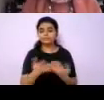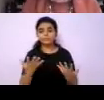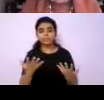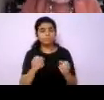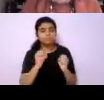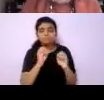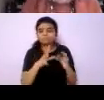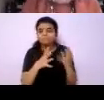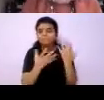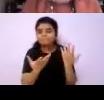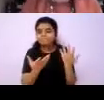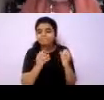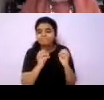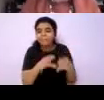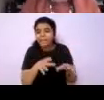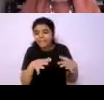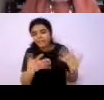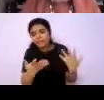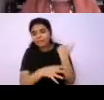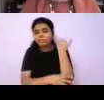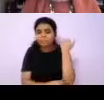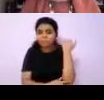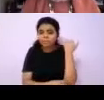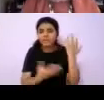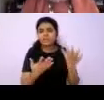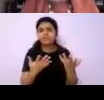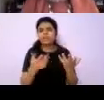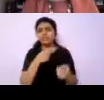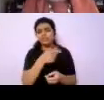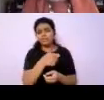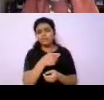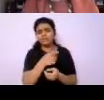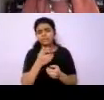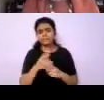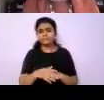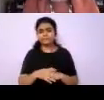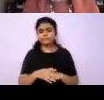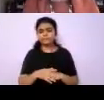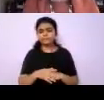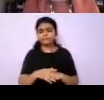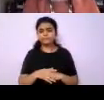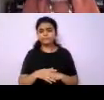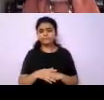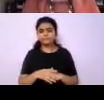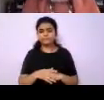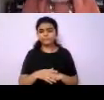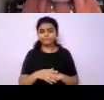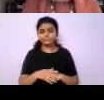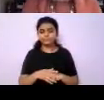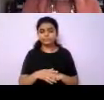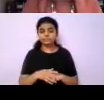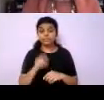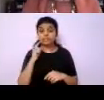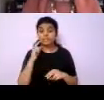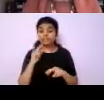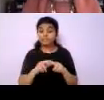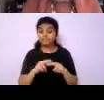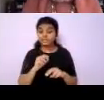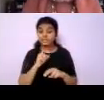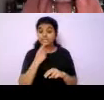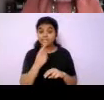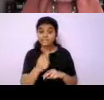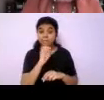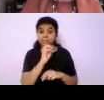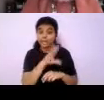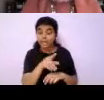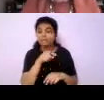poor justice. If a decision which ought to be rendered justly is bad, it may be sheer